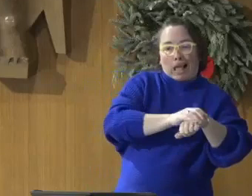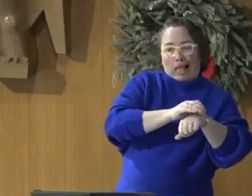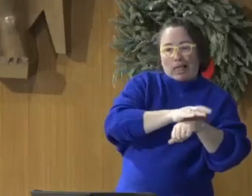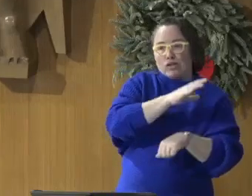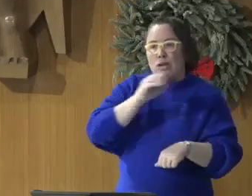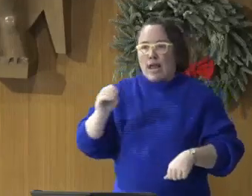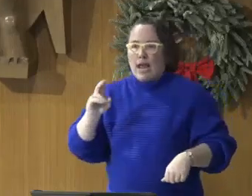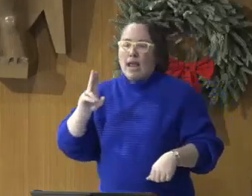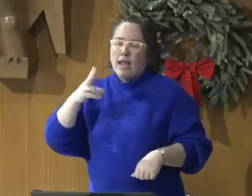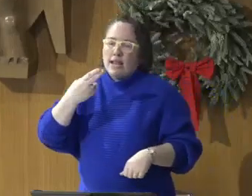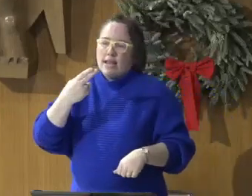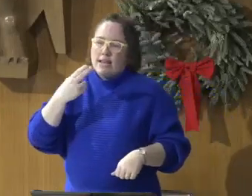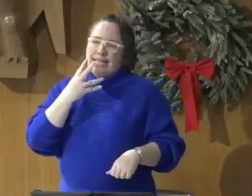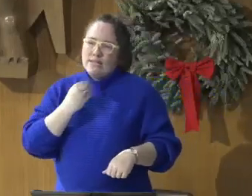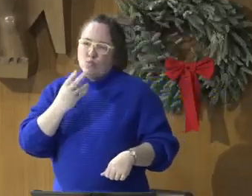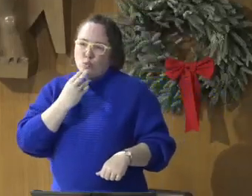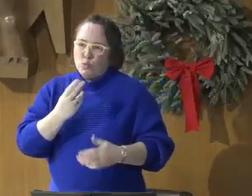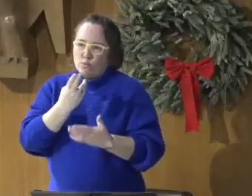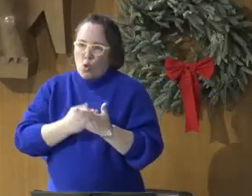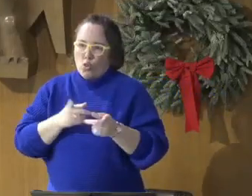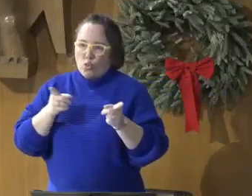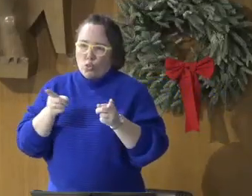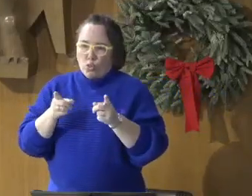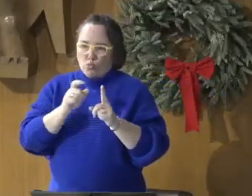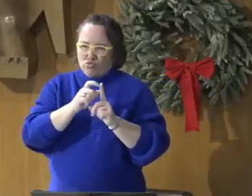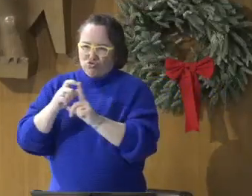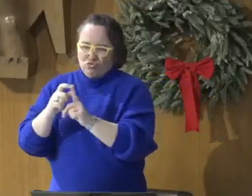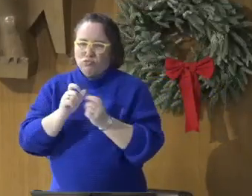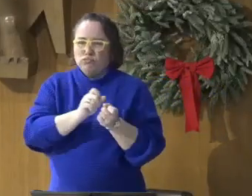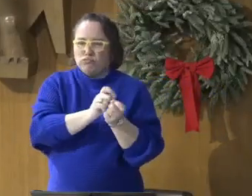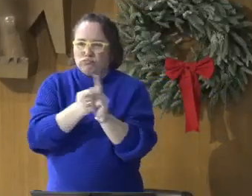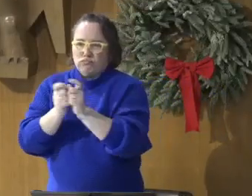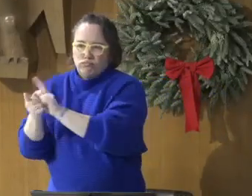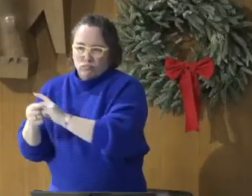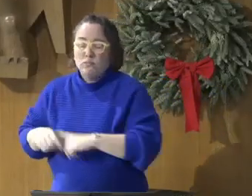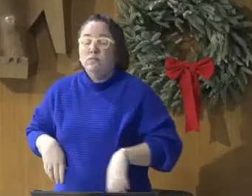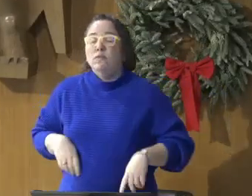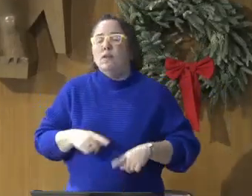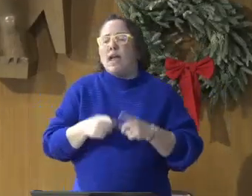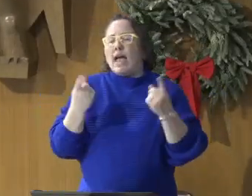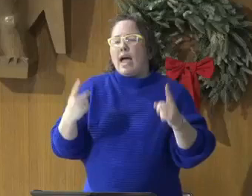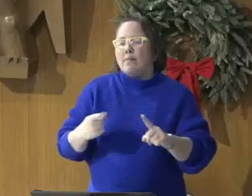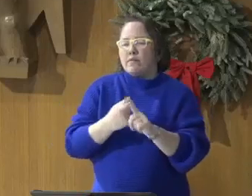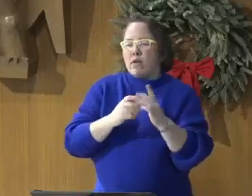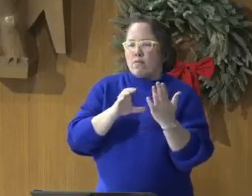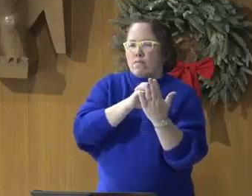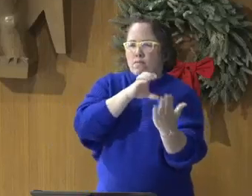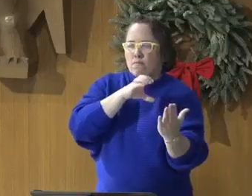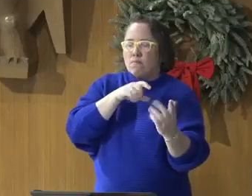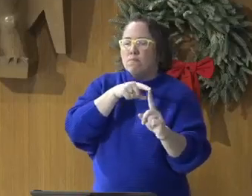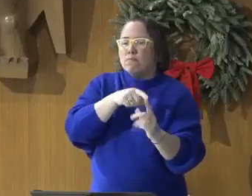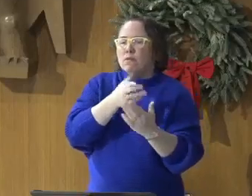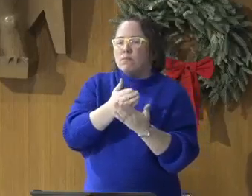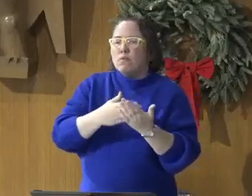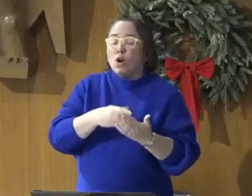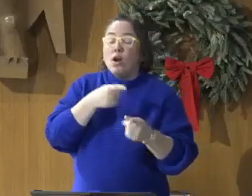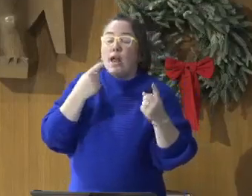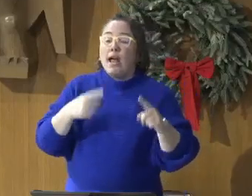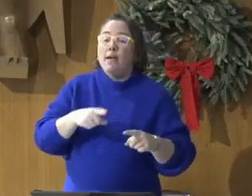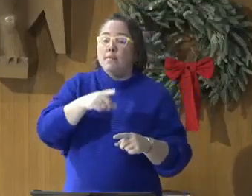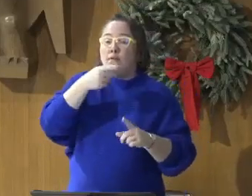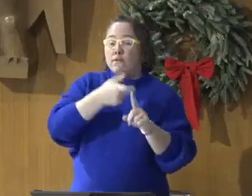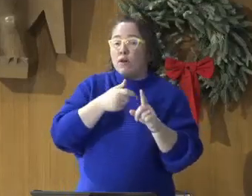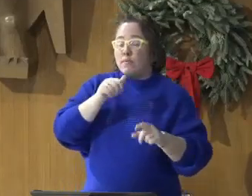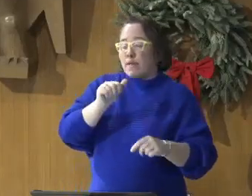reference to the book of Genesis, chapter 12, when God calls Abraham and says, I will bless you and I will make your name